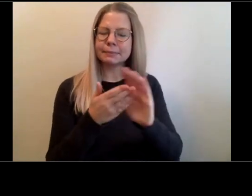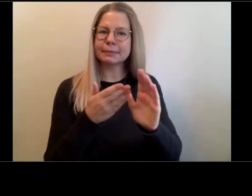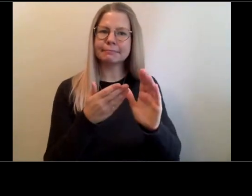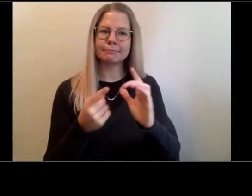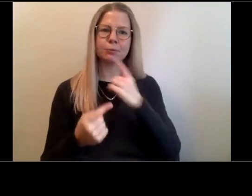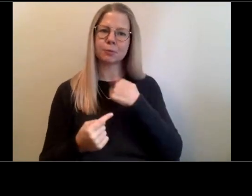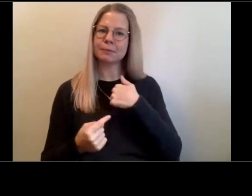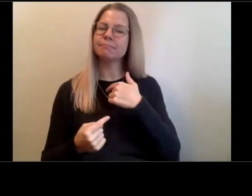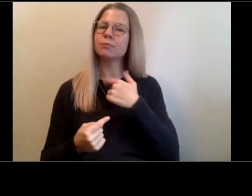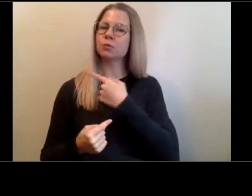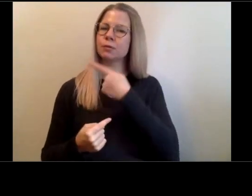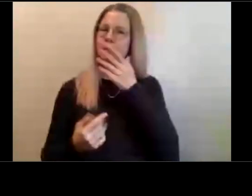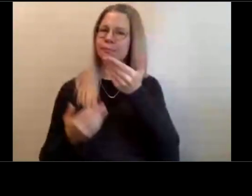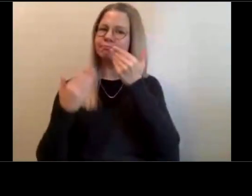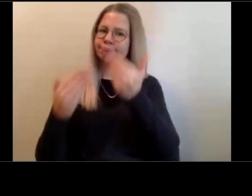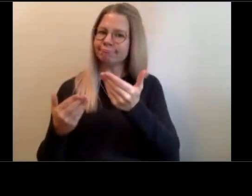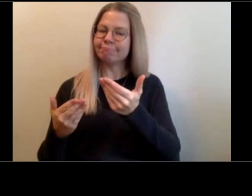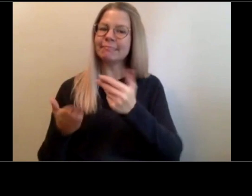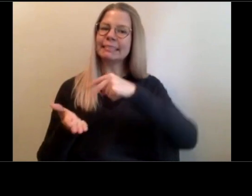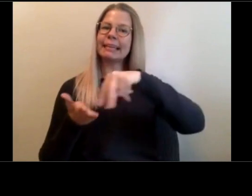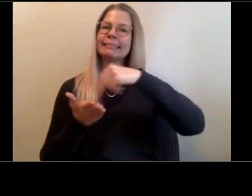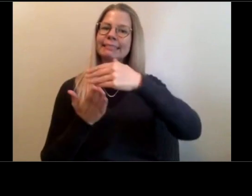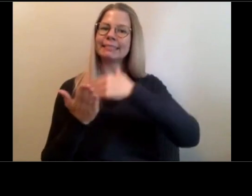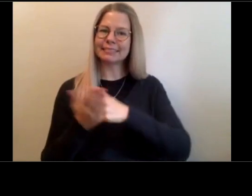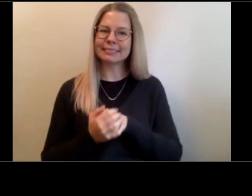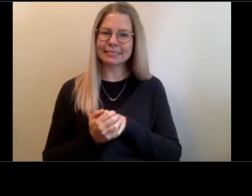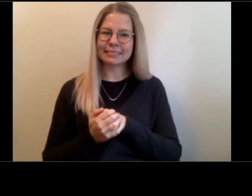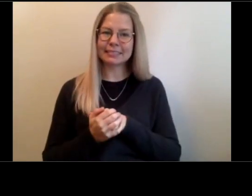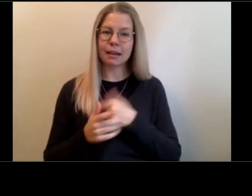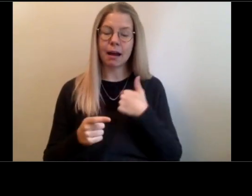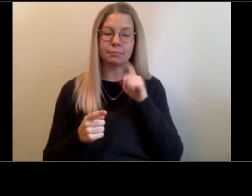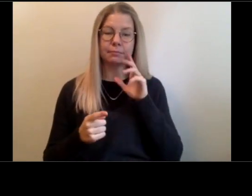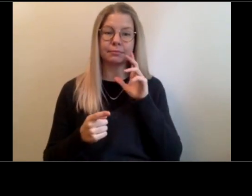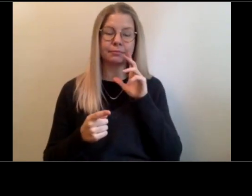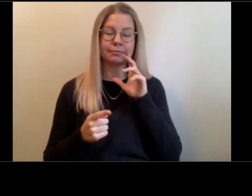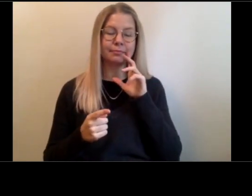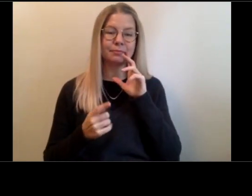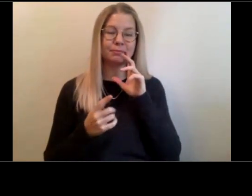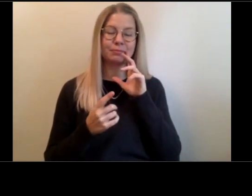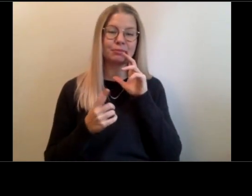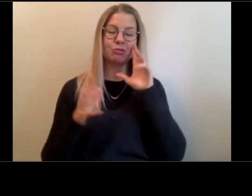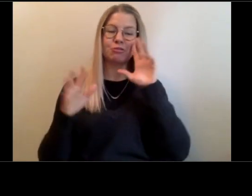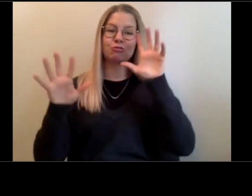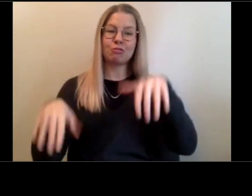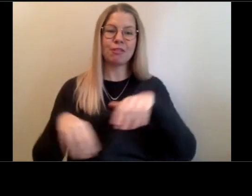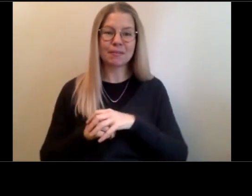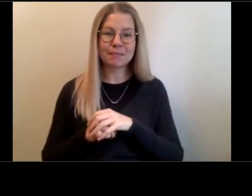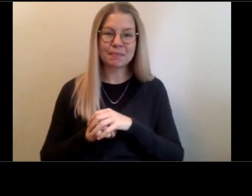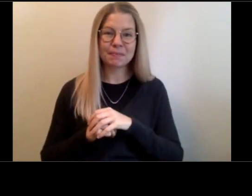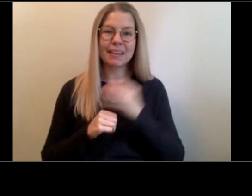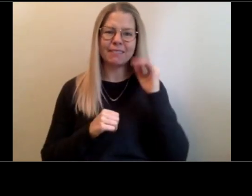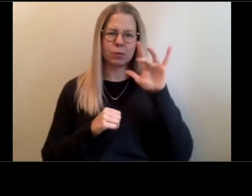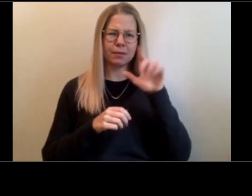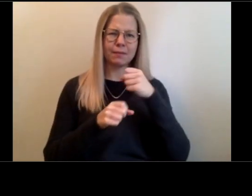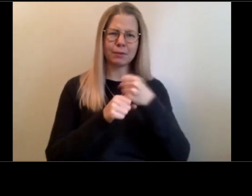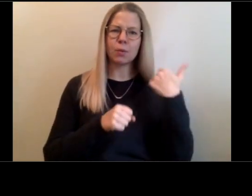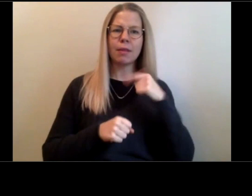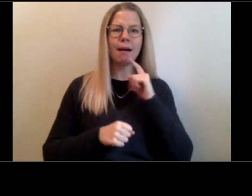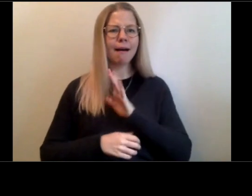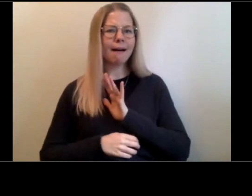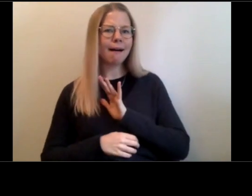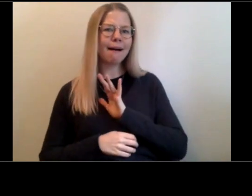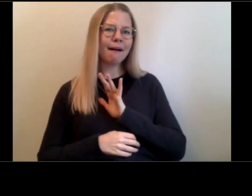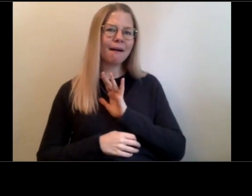And I was alarmed. If he had said that 25 years before, I might have thought it was romantic. And I said to him, I can't